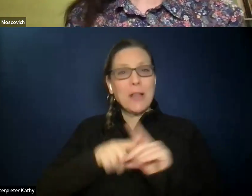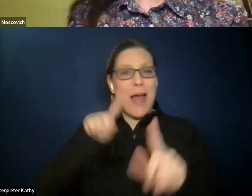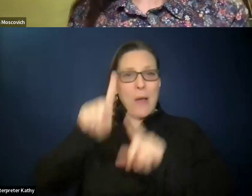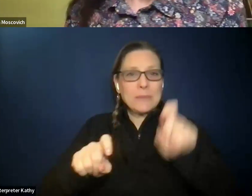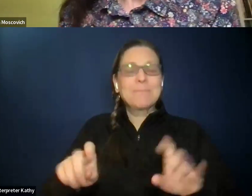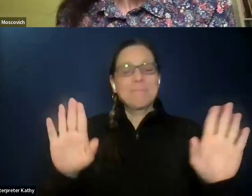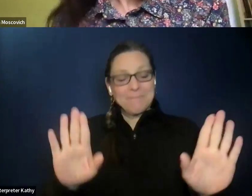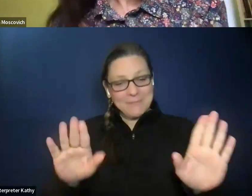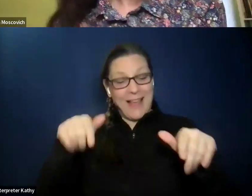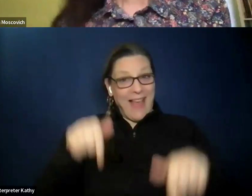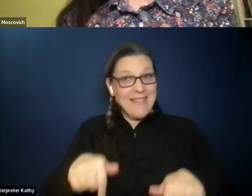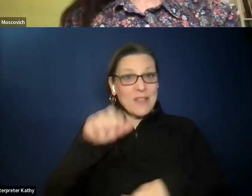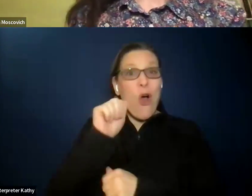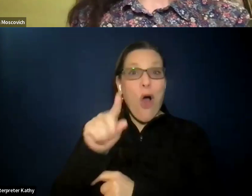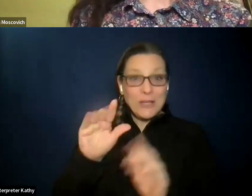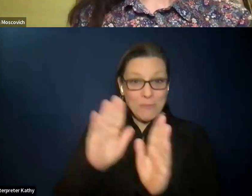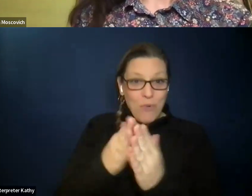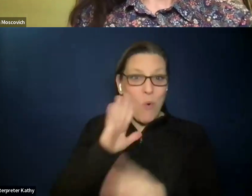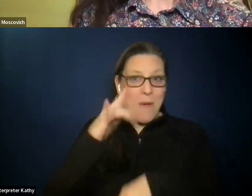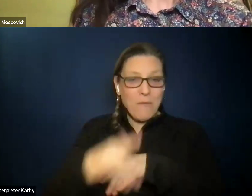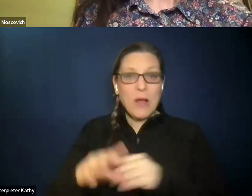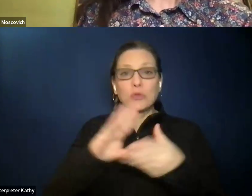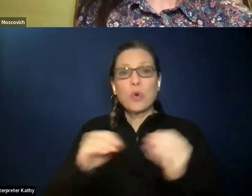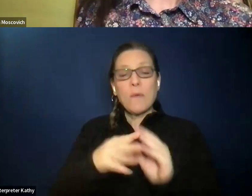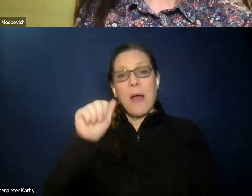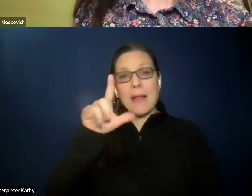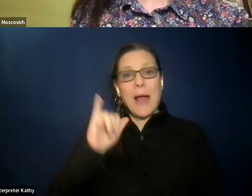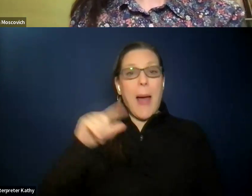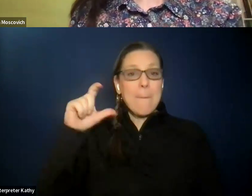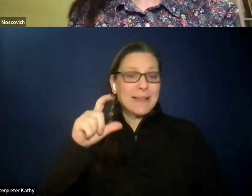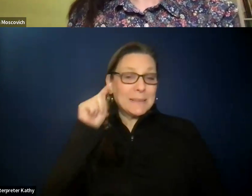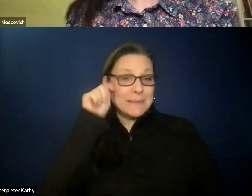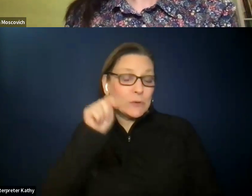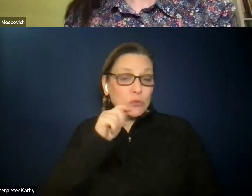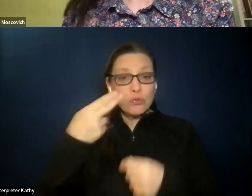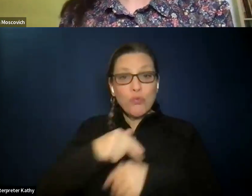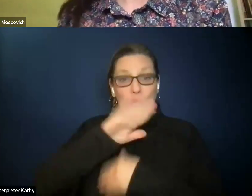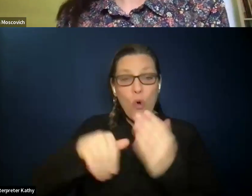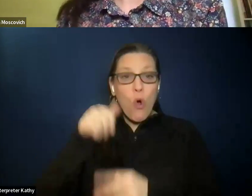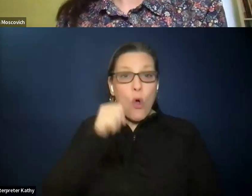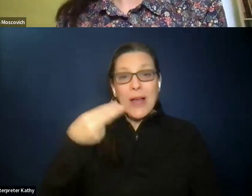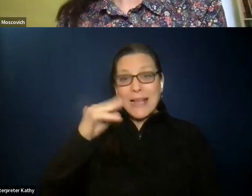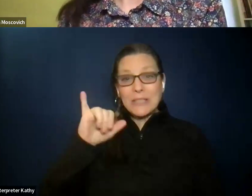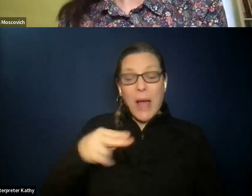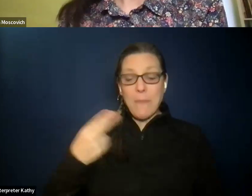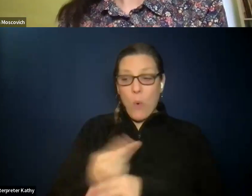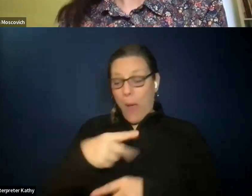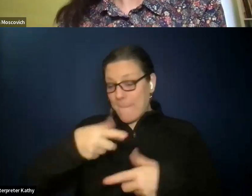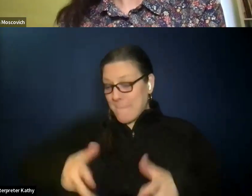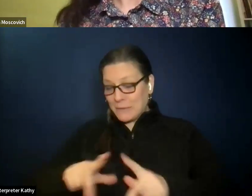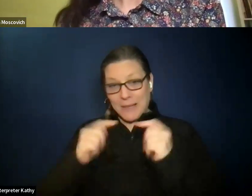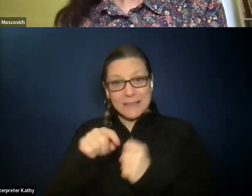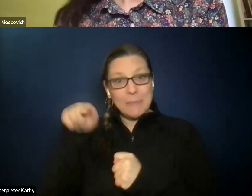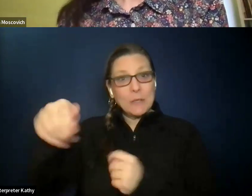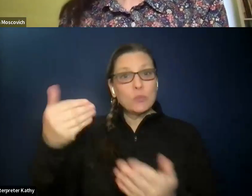Big Time, which is coming out this August, is the story of Aliyah, a Muslim teen who joins an all-girls hijab-wearing basketball team at her